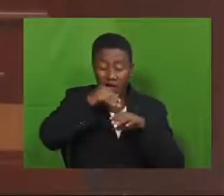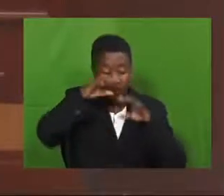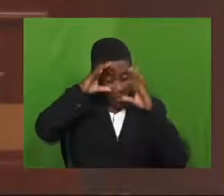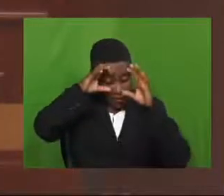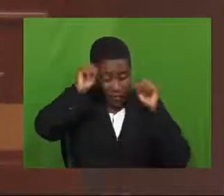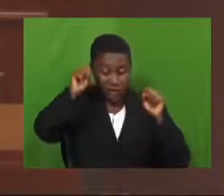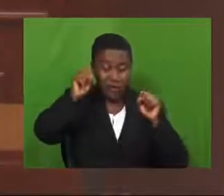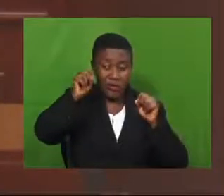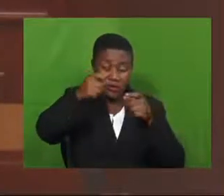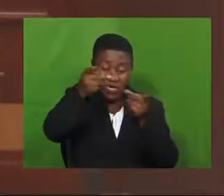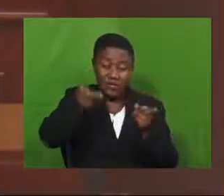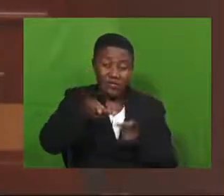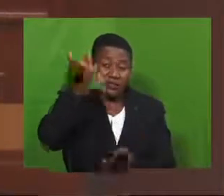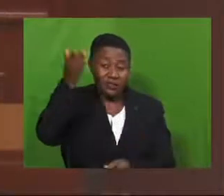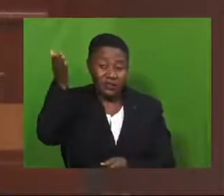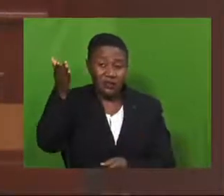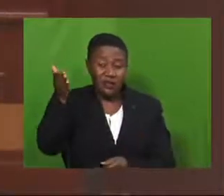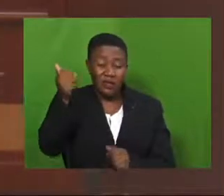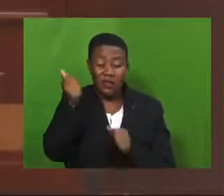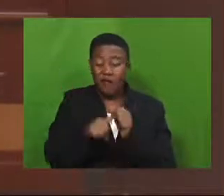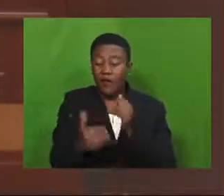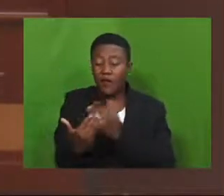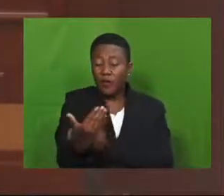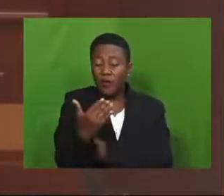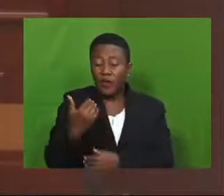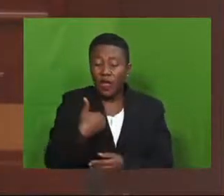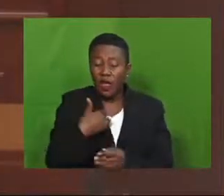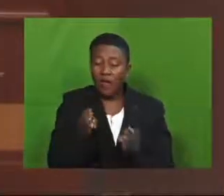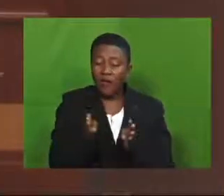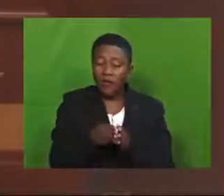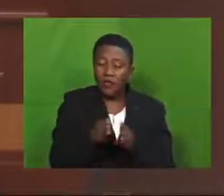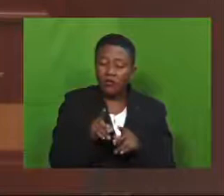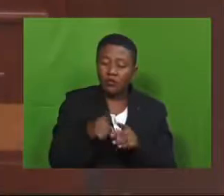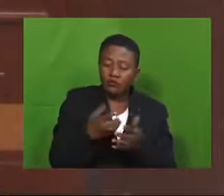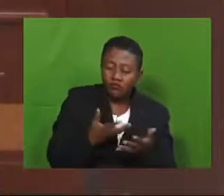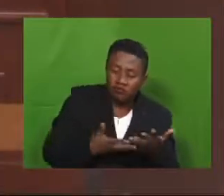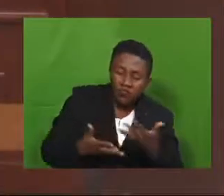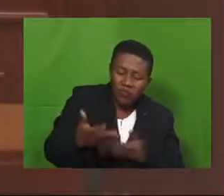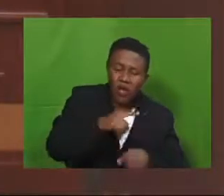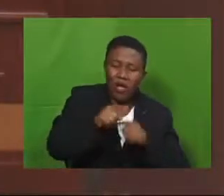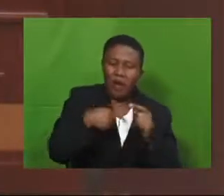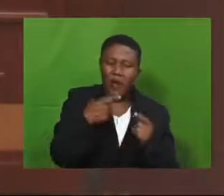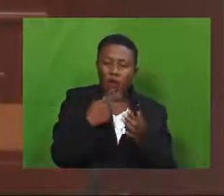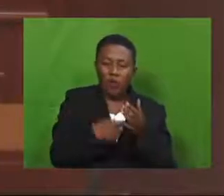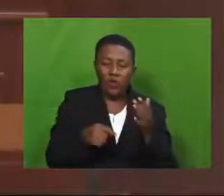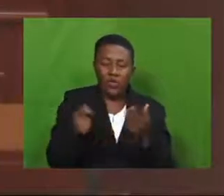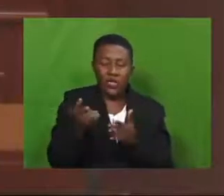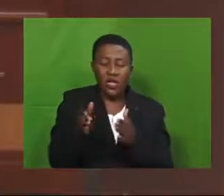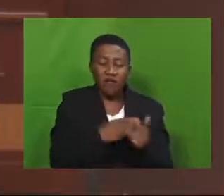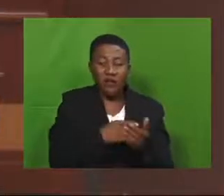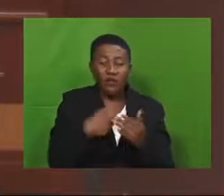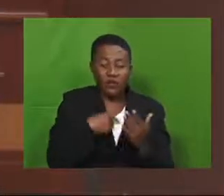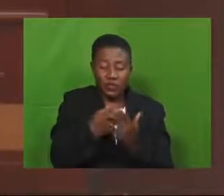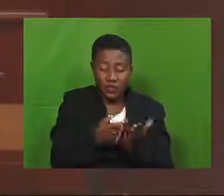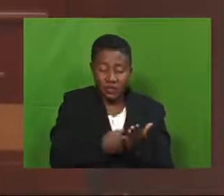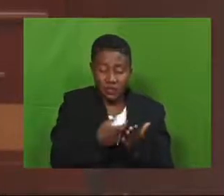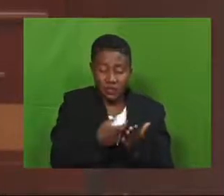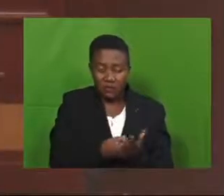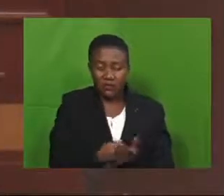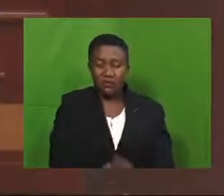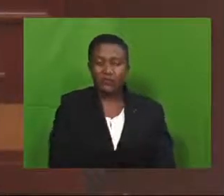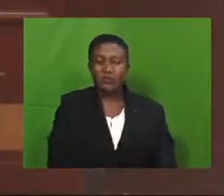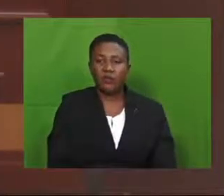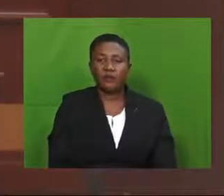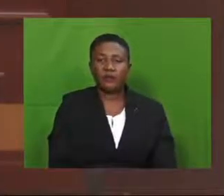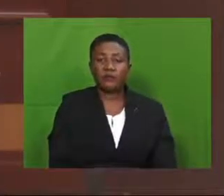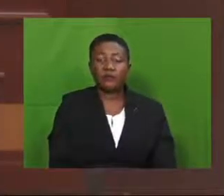single morning, we would have meetings to deliberate on the issues we were going to talk about. So he tutelaged most of us.